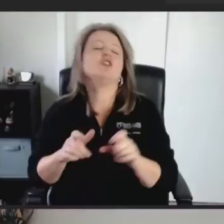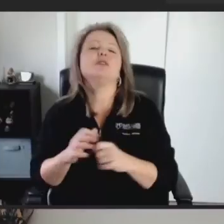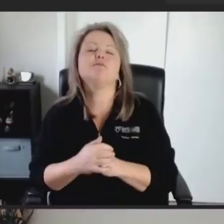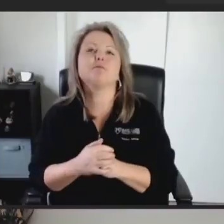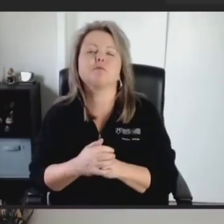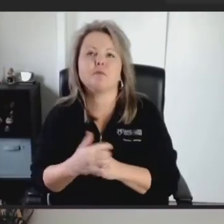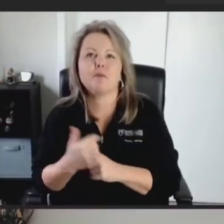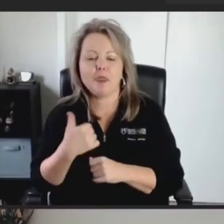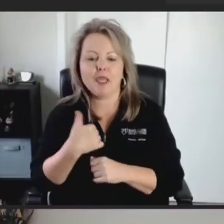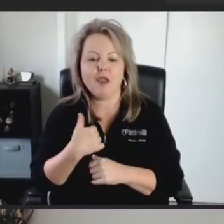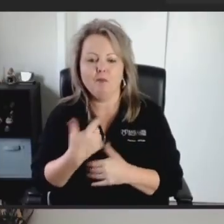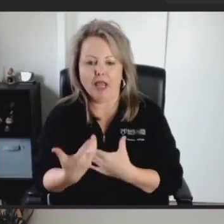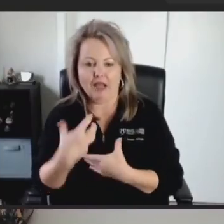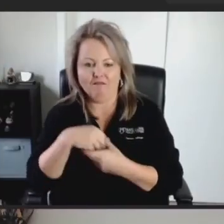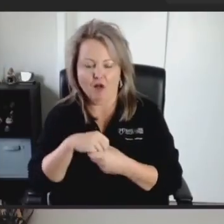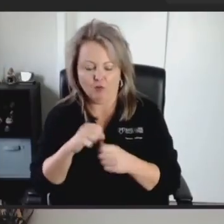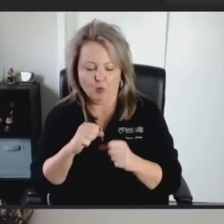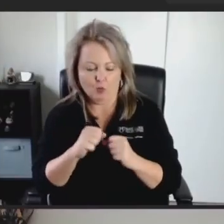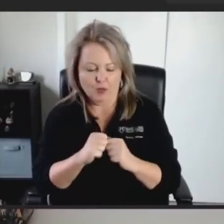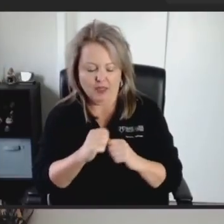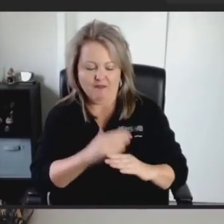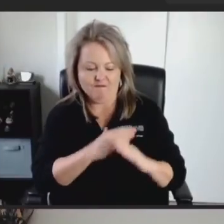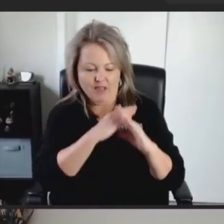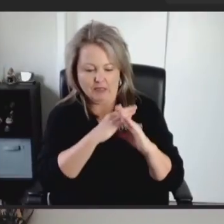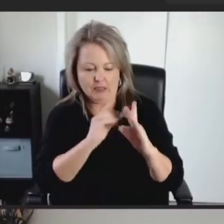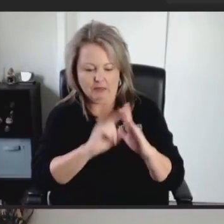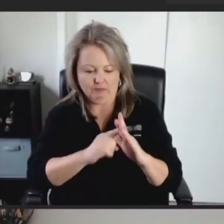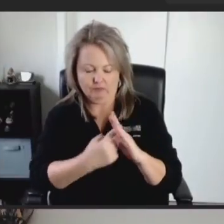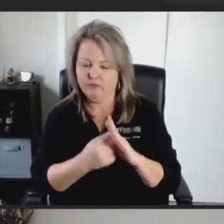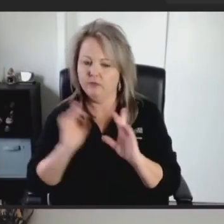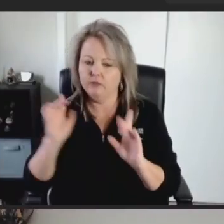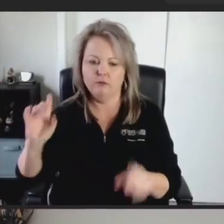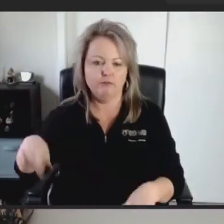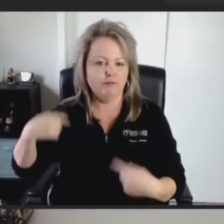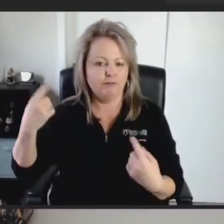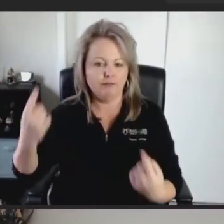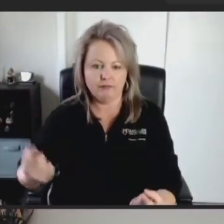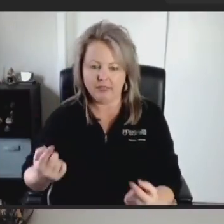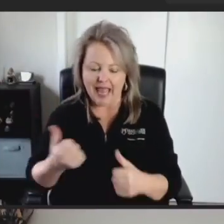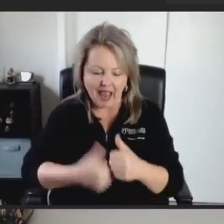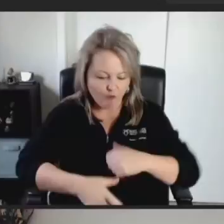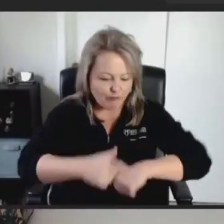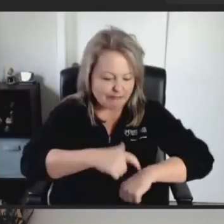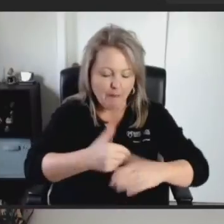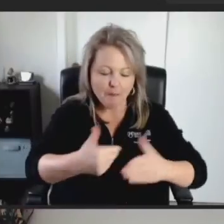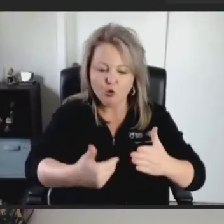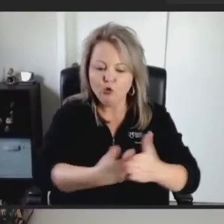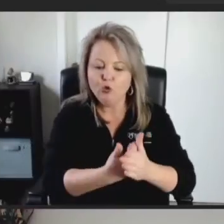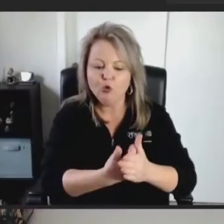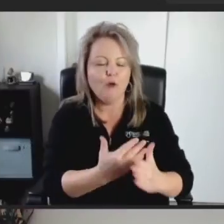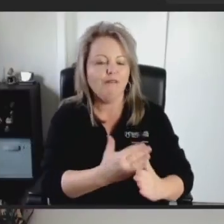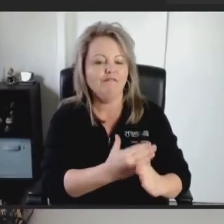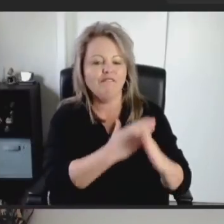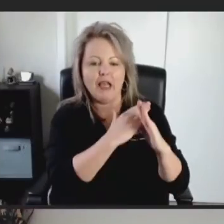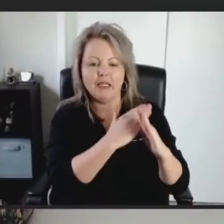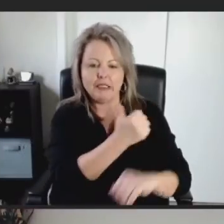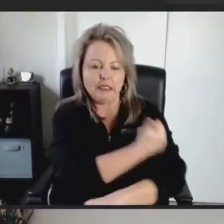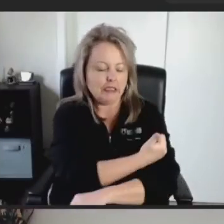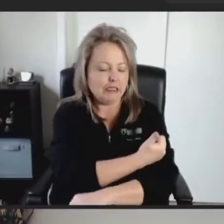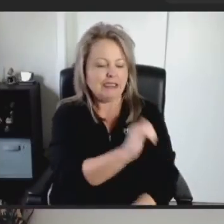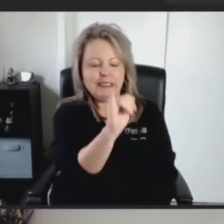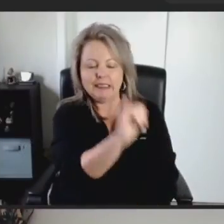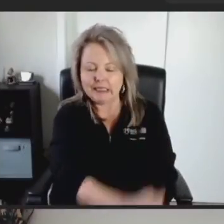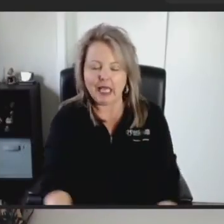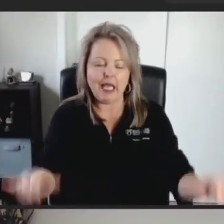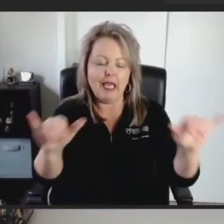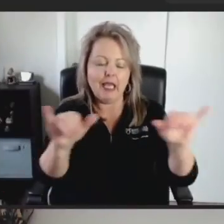with vaccine implementation for a long time, and every time we have a new vaccine, the same questions come up with,